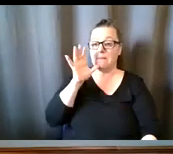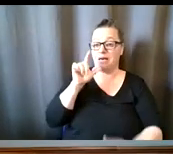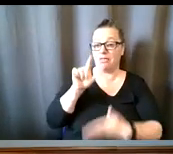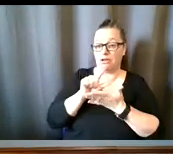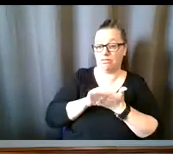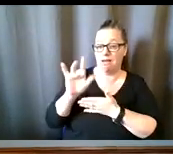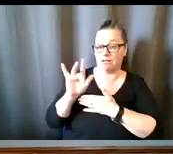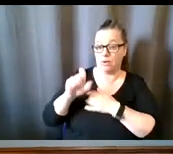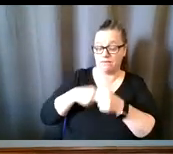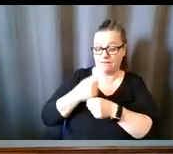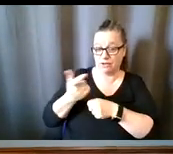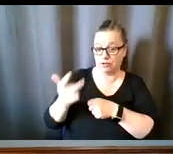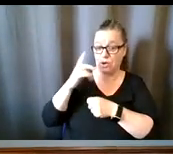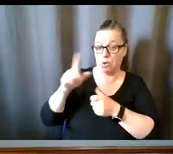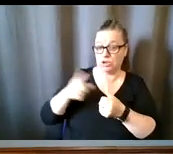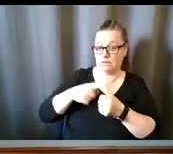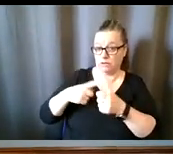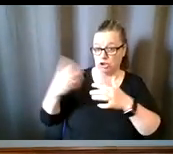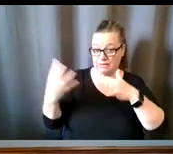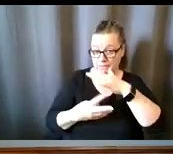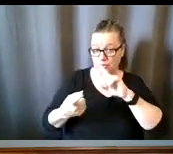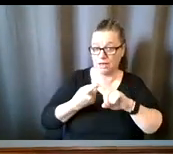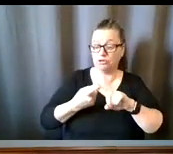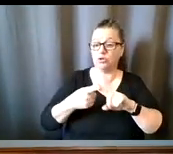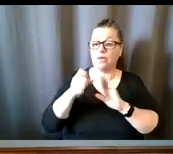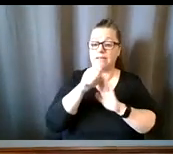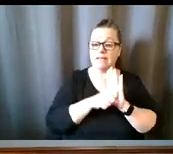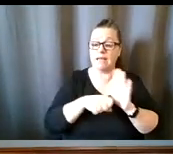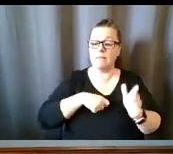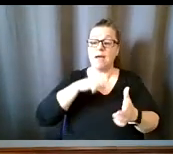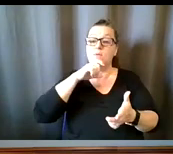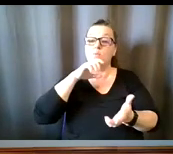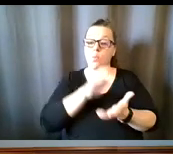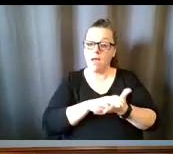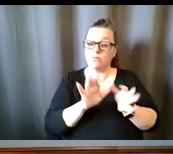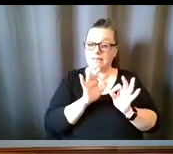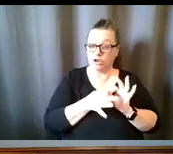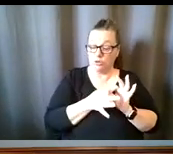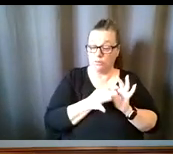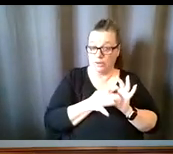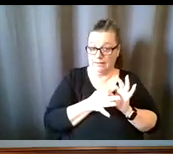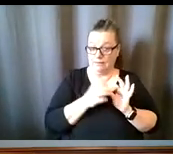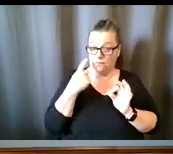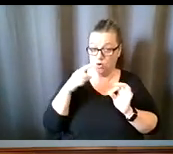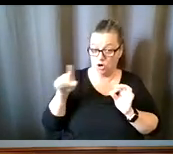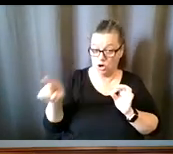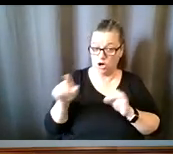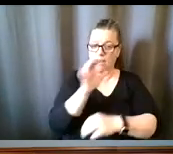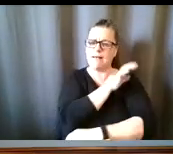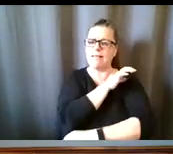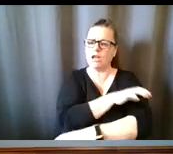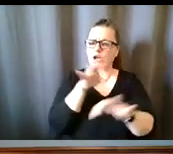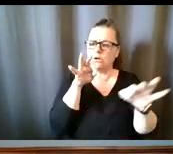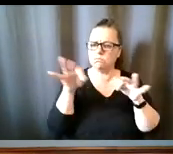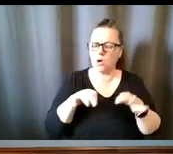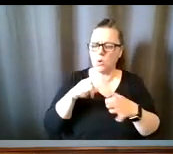ago when she first immigrated to the States. And my wife, as she was interpreting for her, was interpreting a clinical explanation of what she